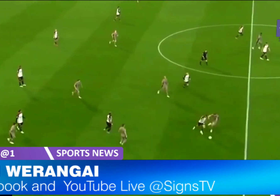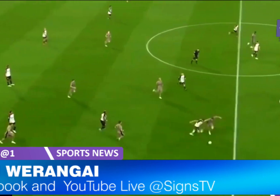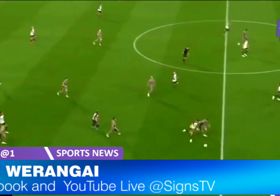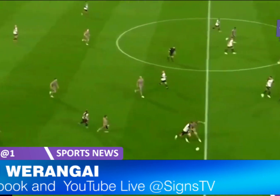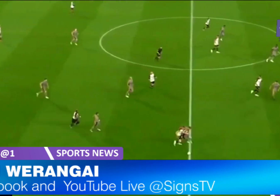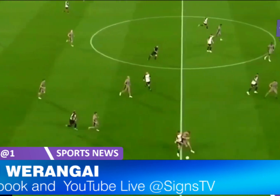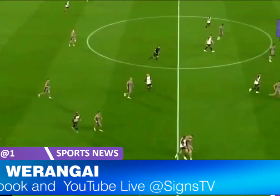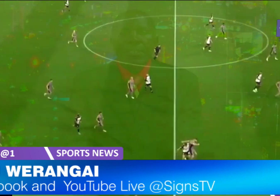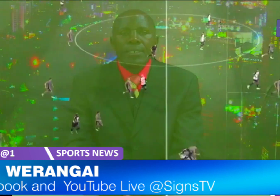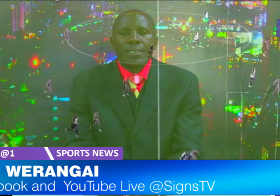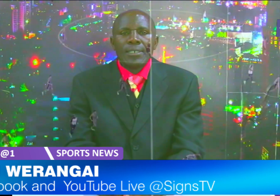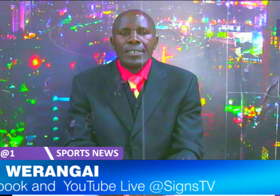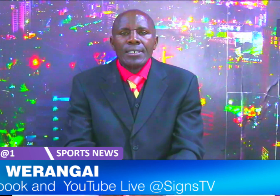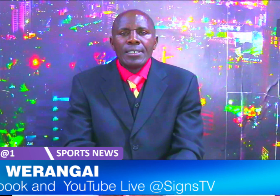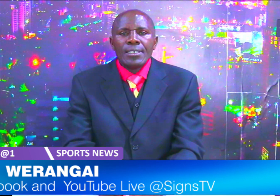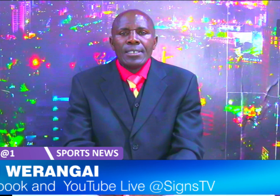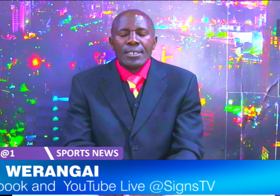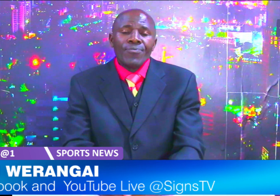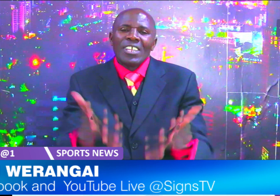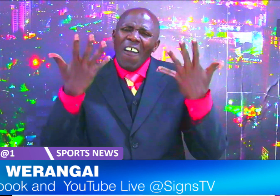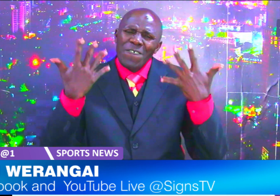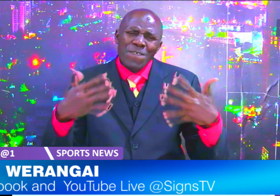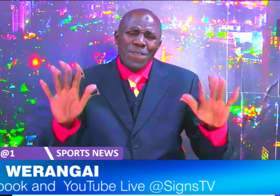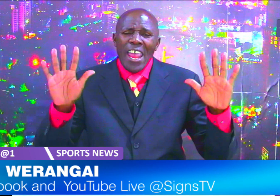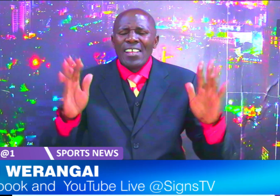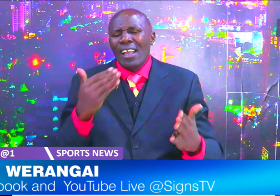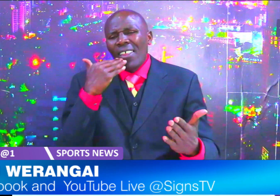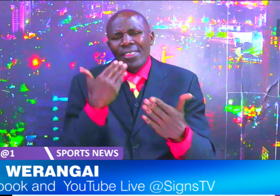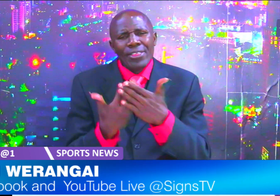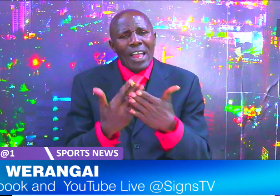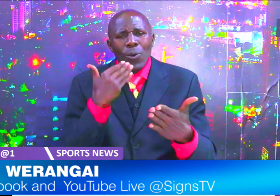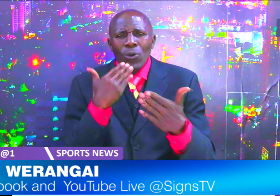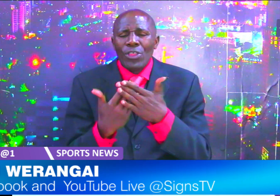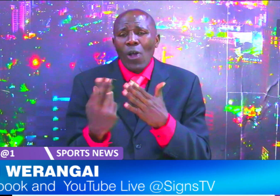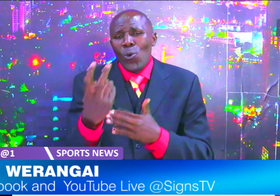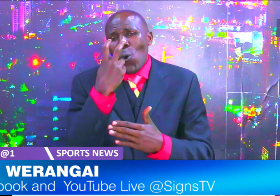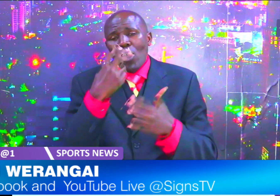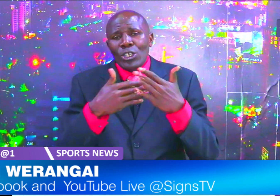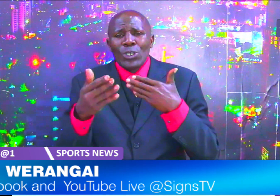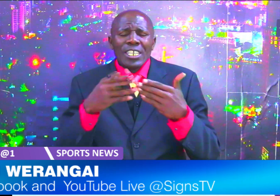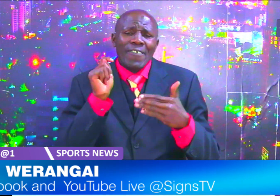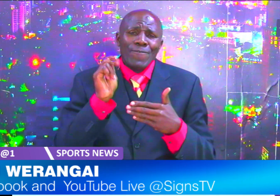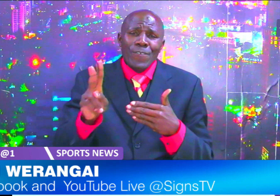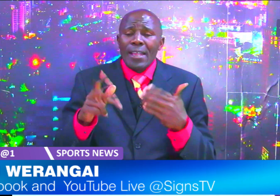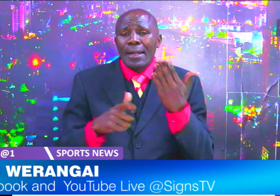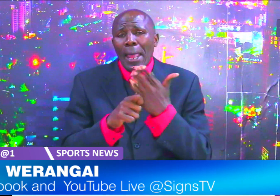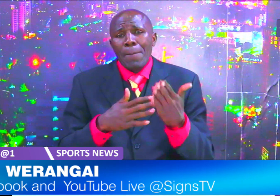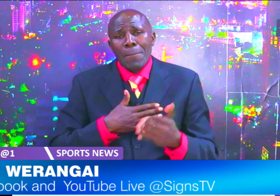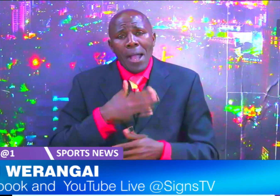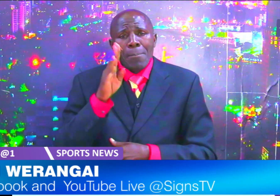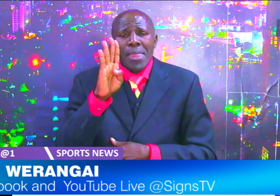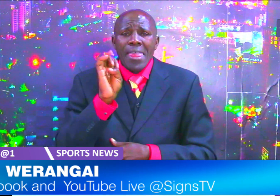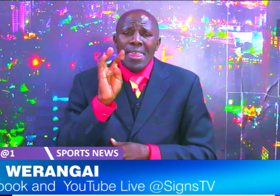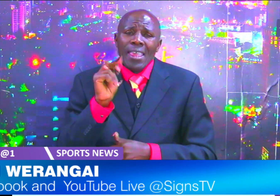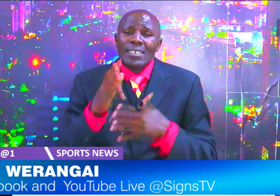A bit too tight in the centre of the pitch at the moment. We've got too. That has been all for today. Thank you so much, viewers, for joining us